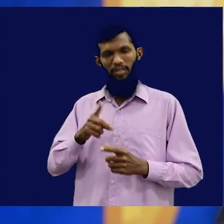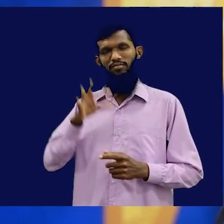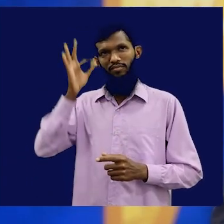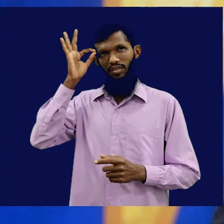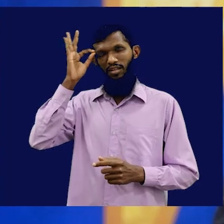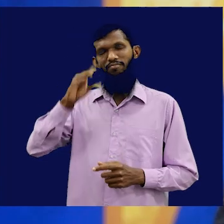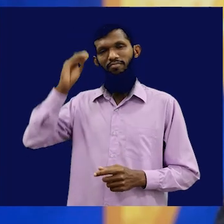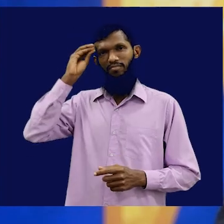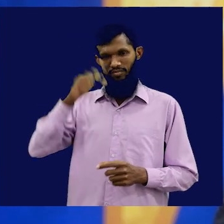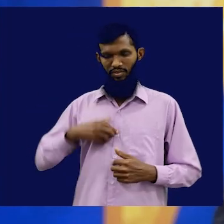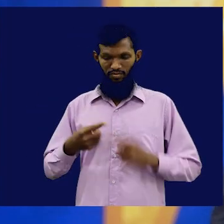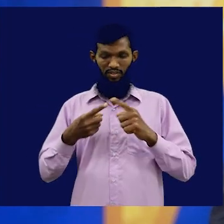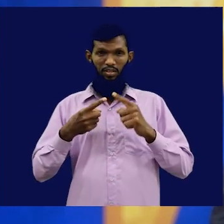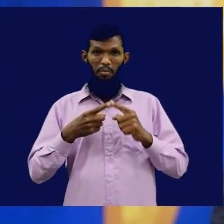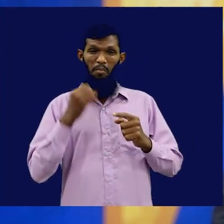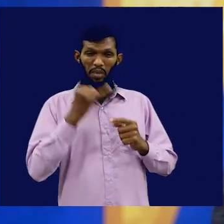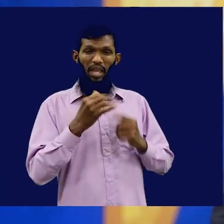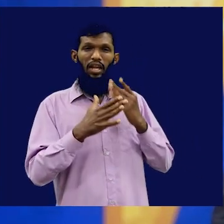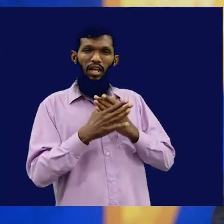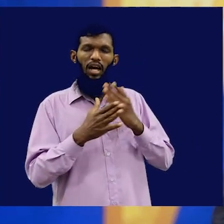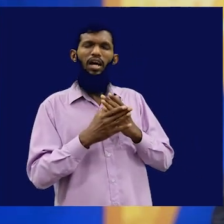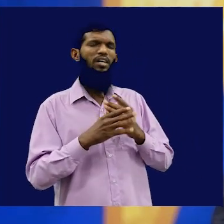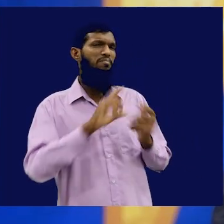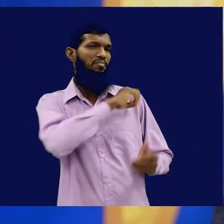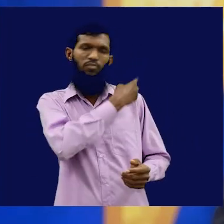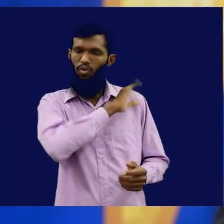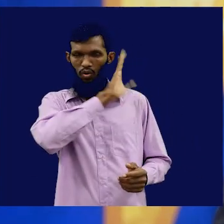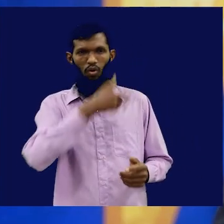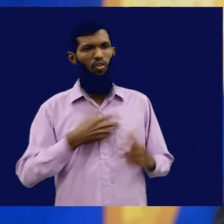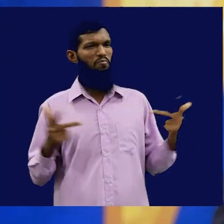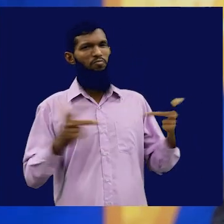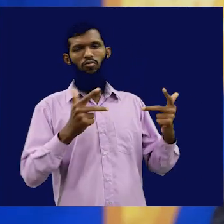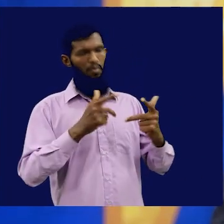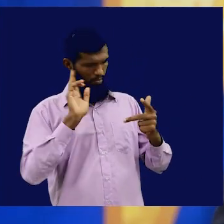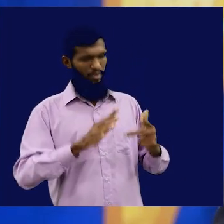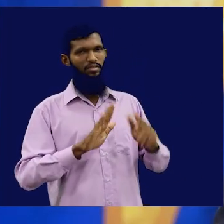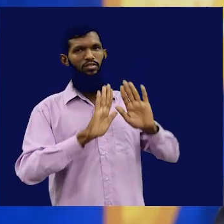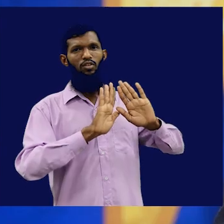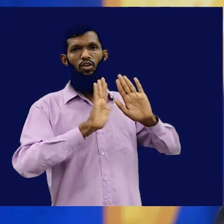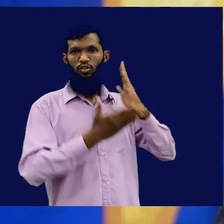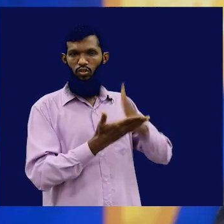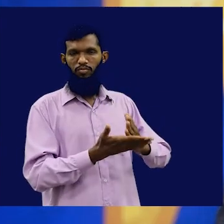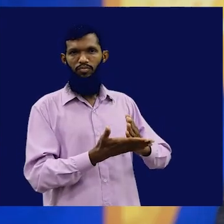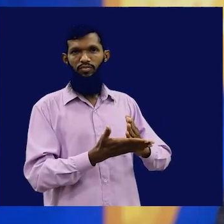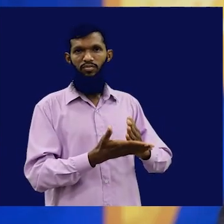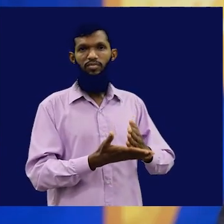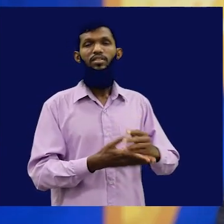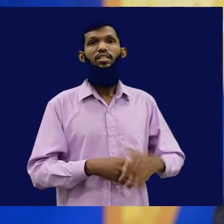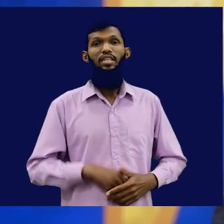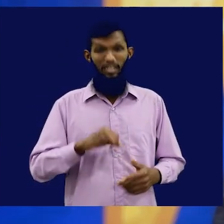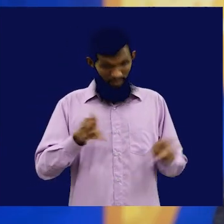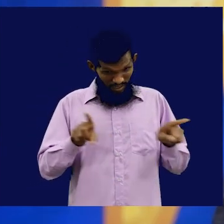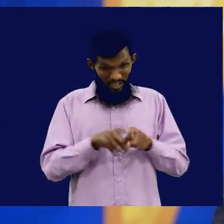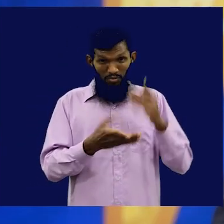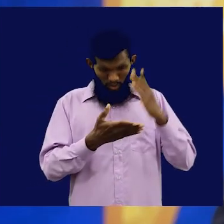Hajj. The first one is, one should keep away from evil, sin, and unjust disputes during Hajj.